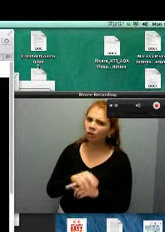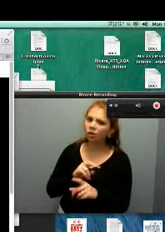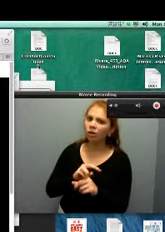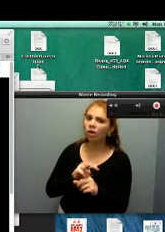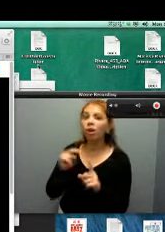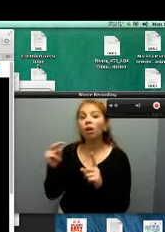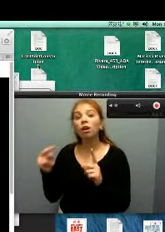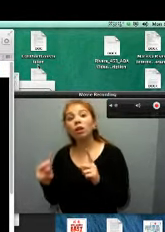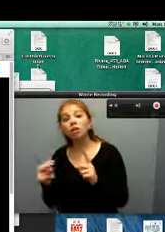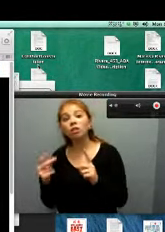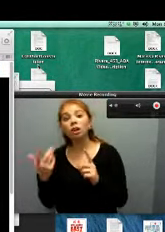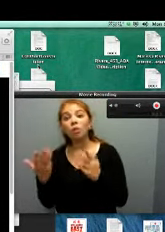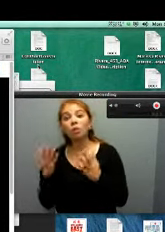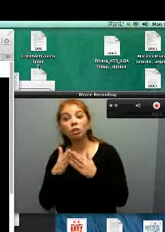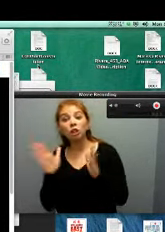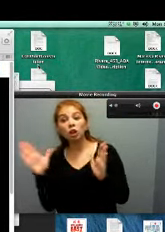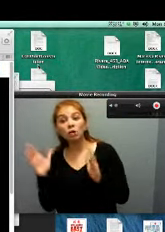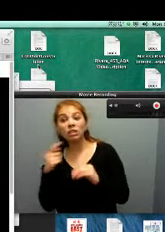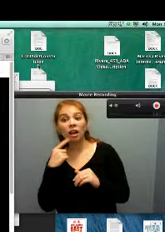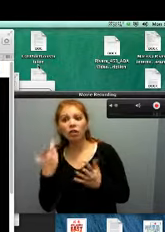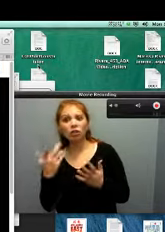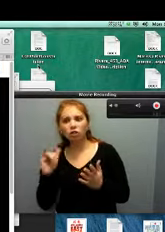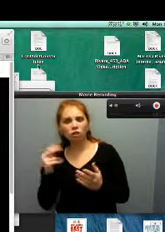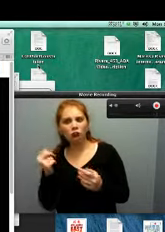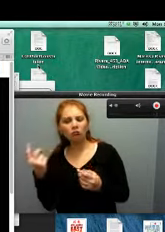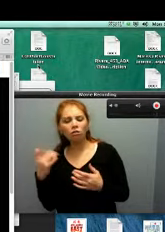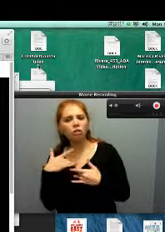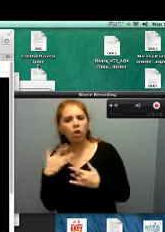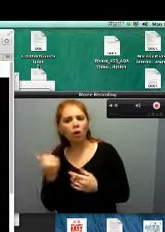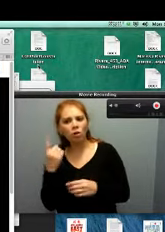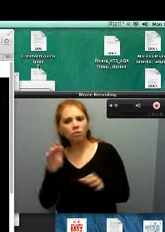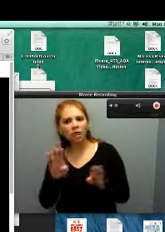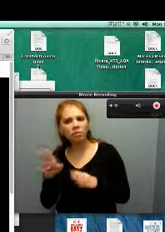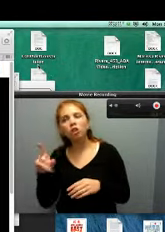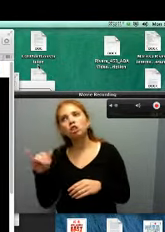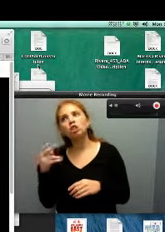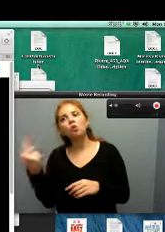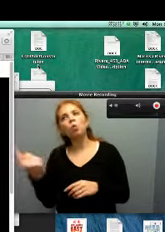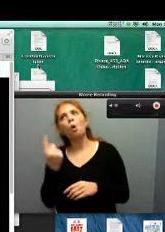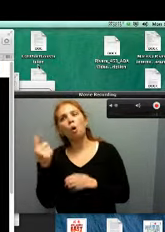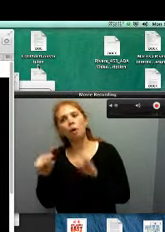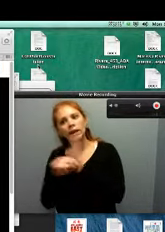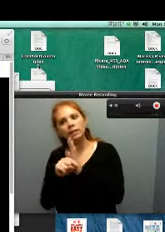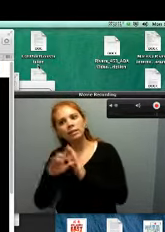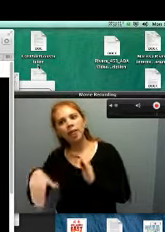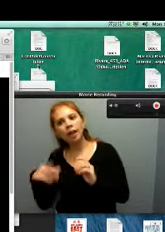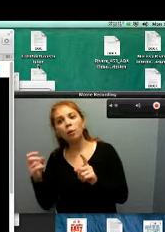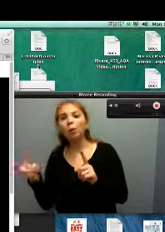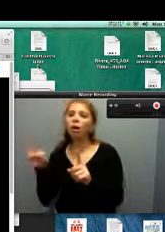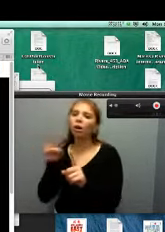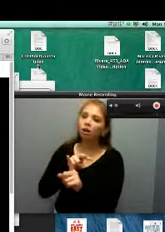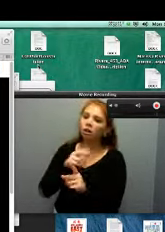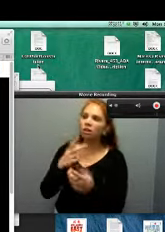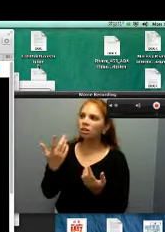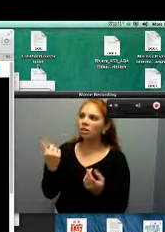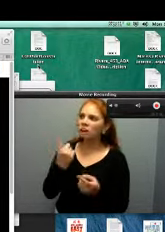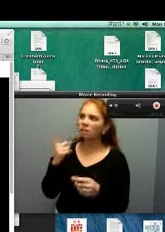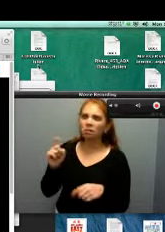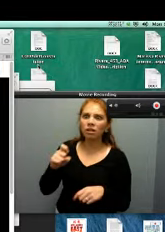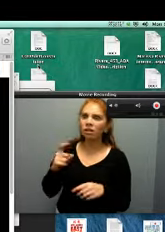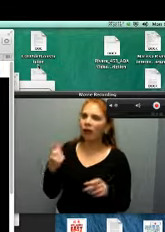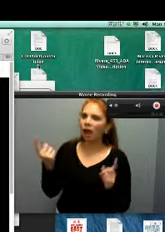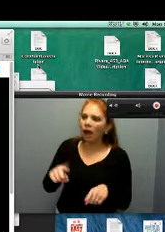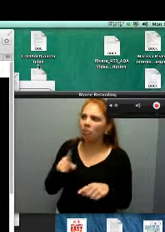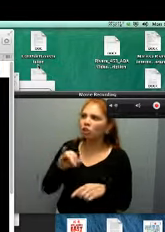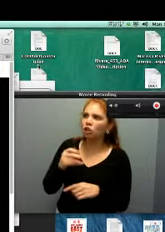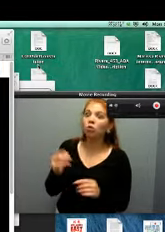Then your generalization, how does John always behave? Oh, John's always late. Or geez, something must have happened. John's always